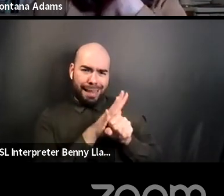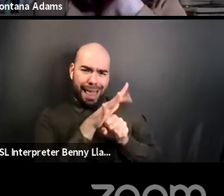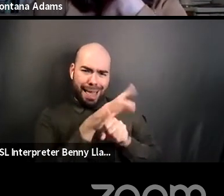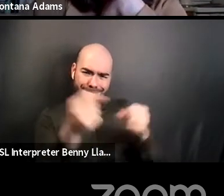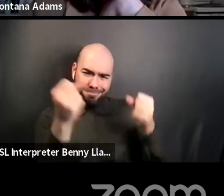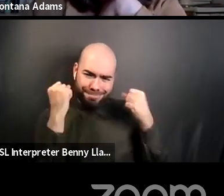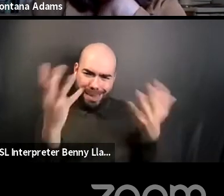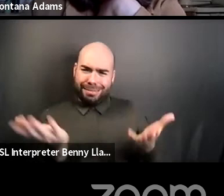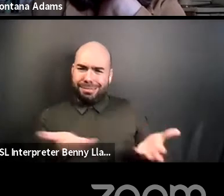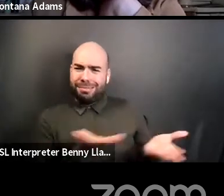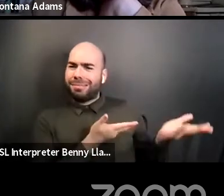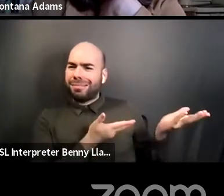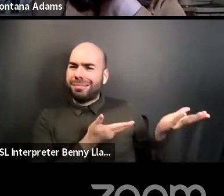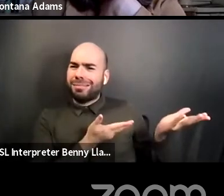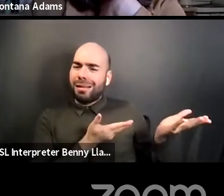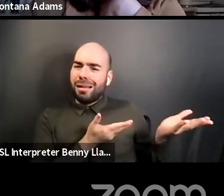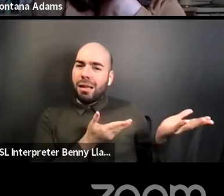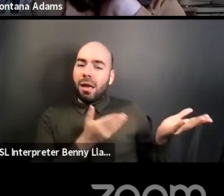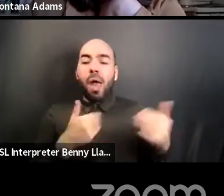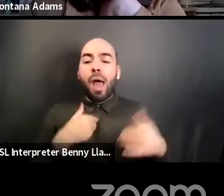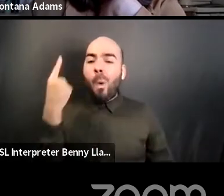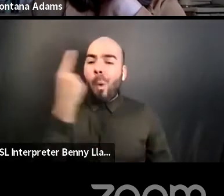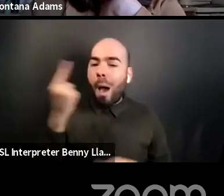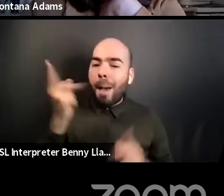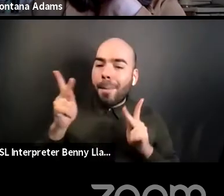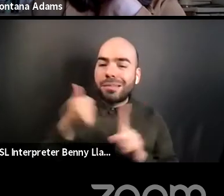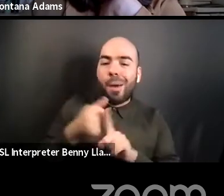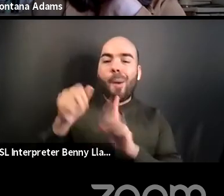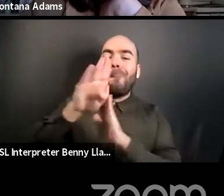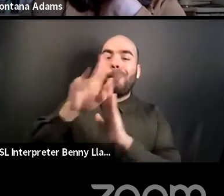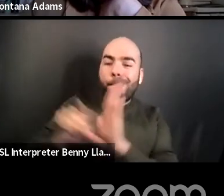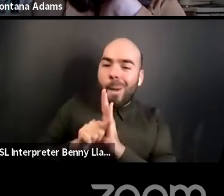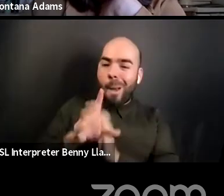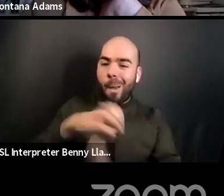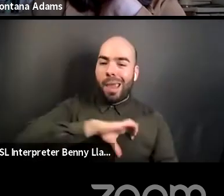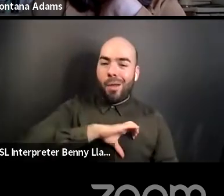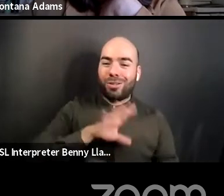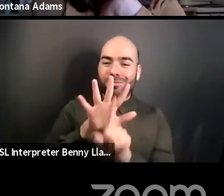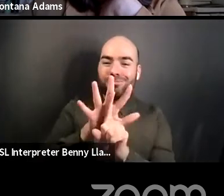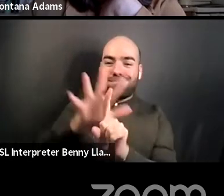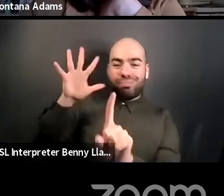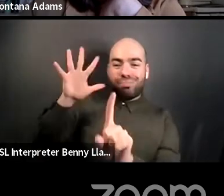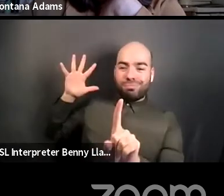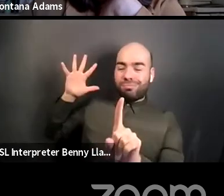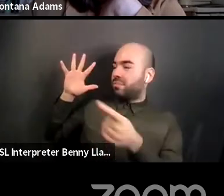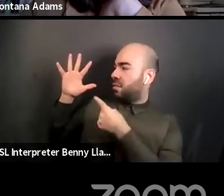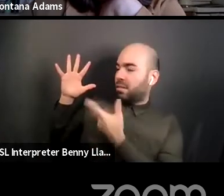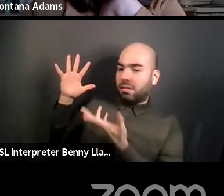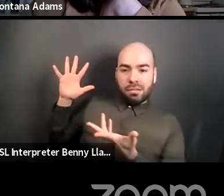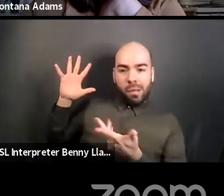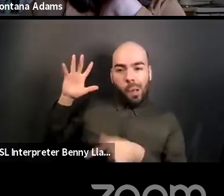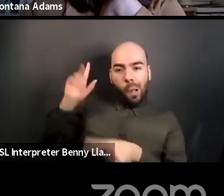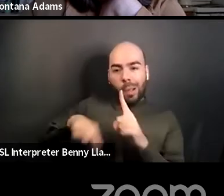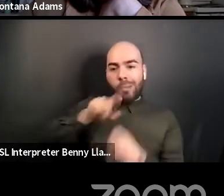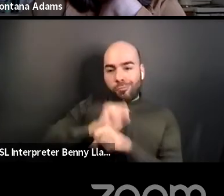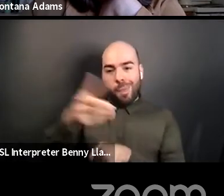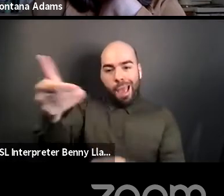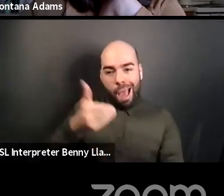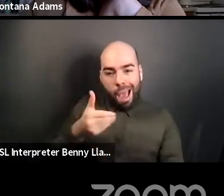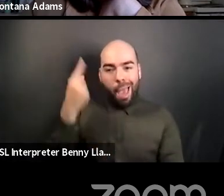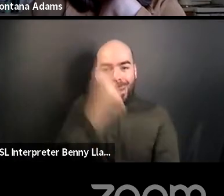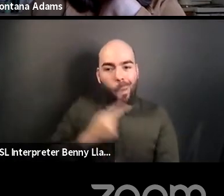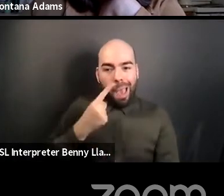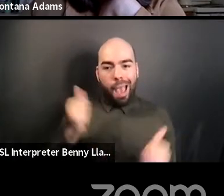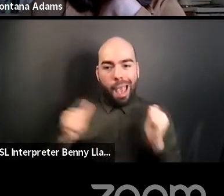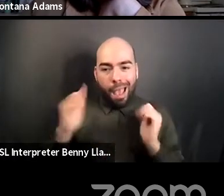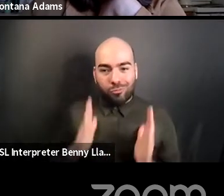had Hawaiian people as your background characters. You couldn't hire a Hawaiian actress. And there are,